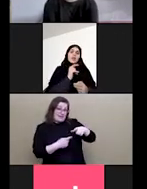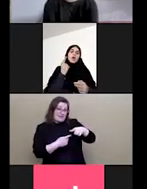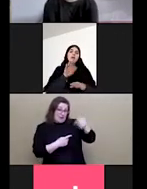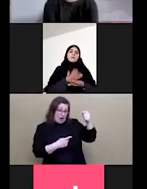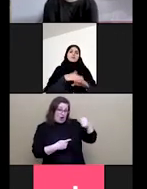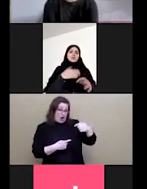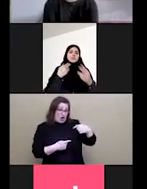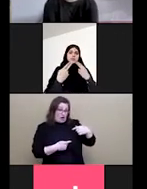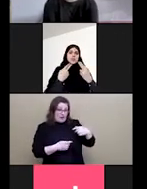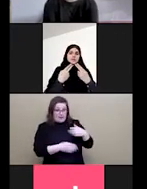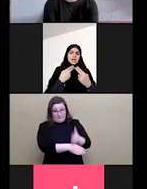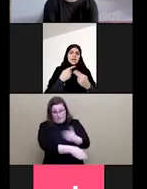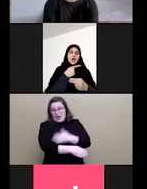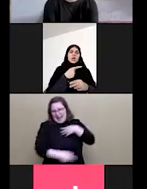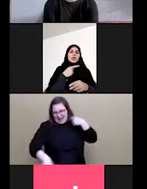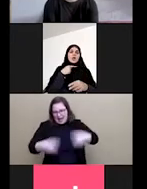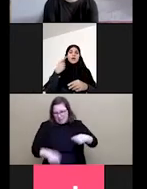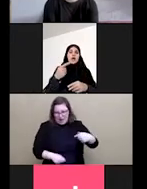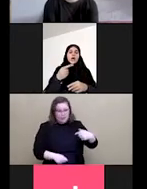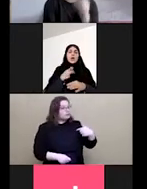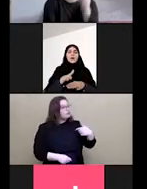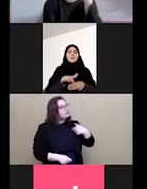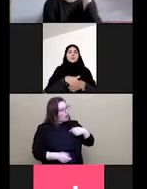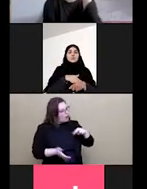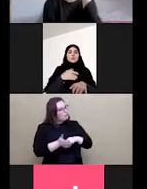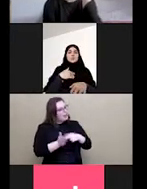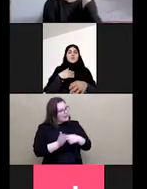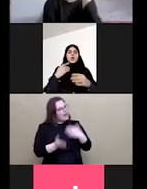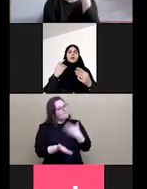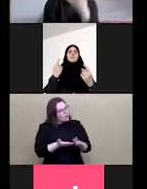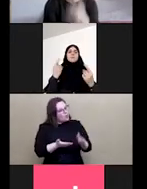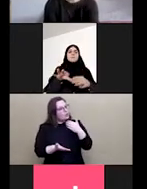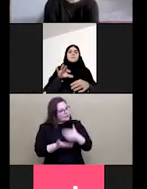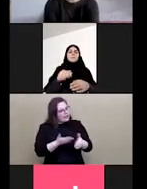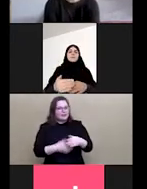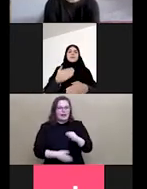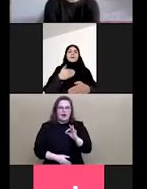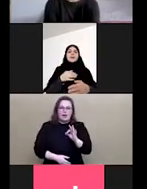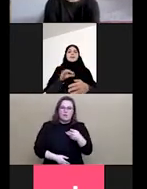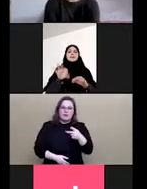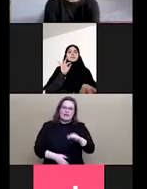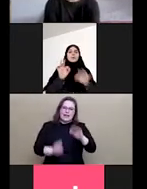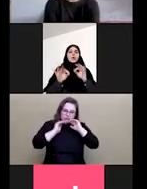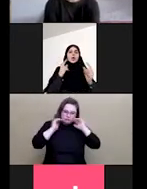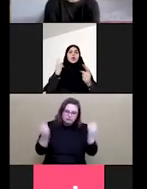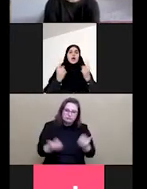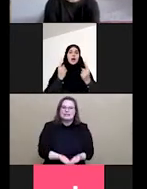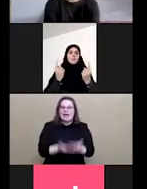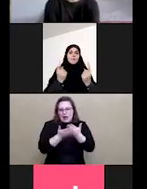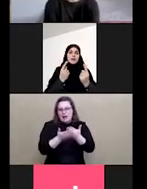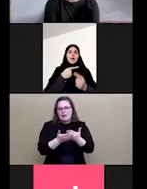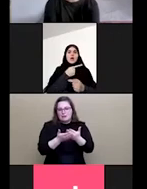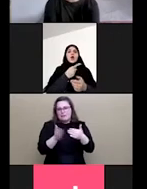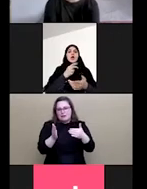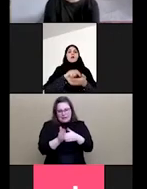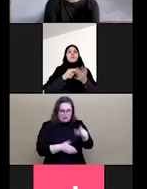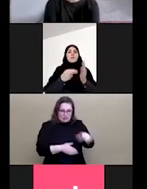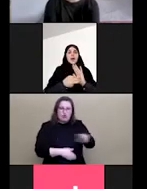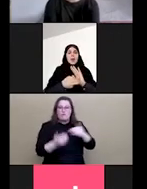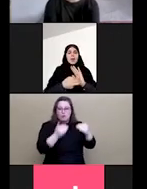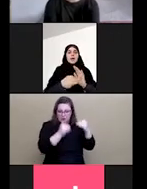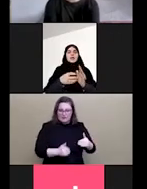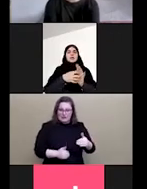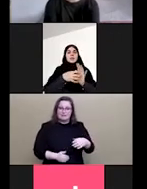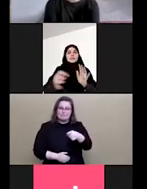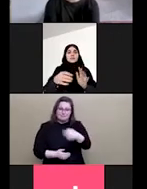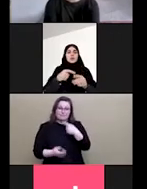he's appointed, he's planning to continue with the humanitarian assistance to persons with disabilities. And